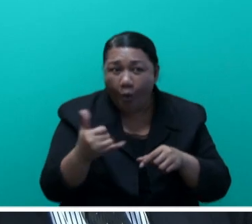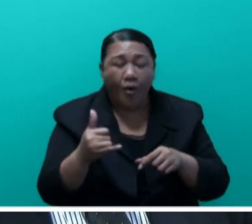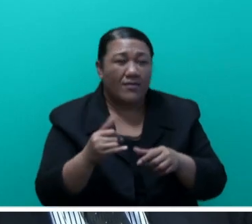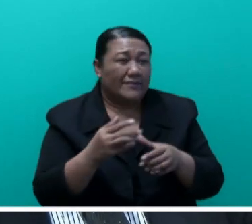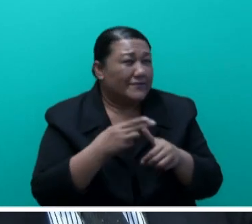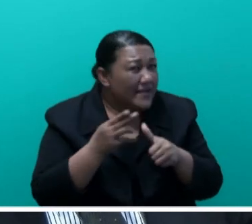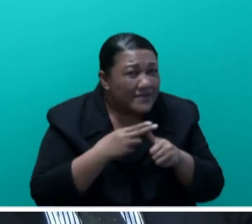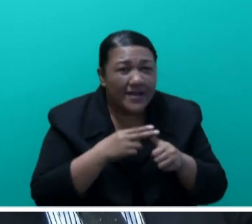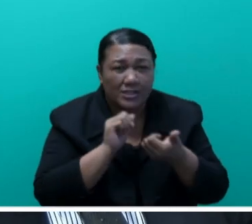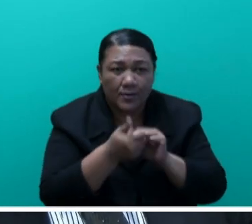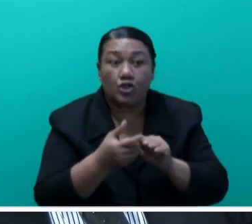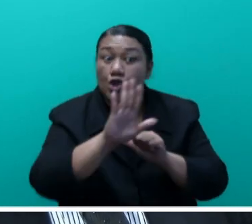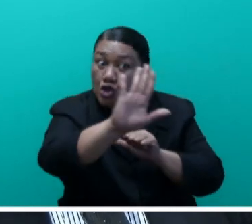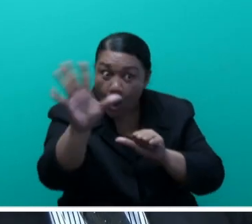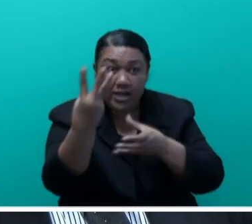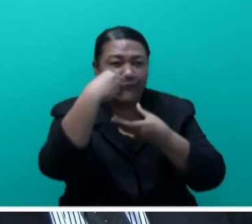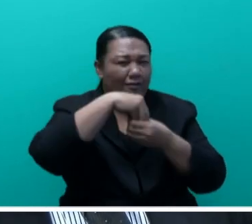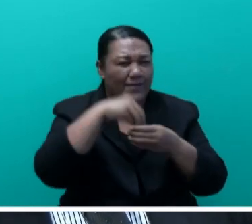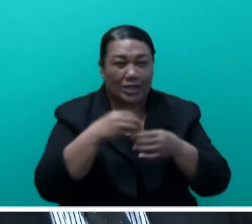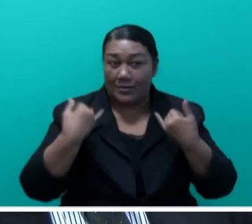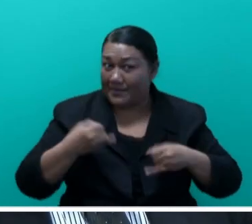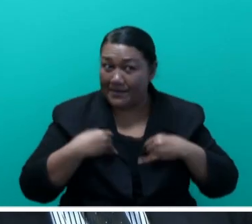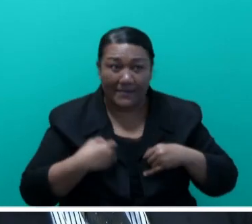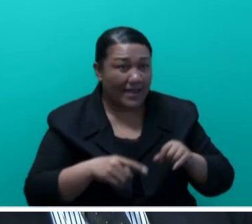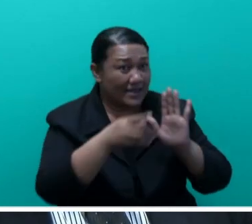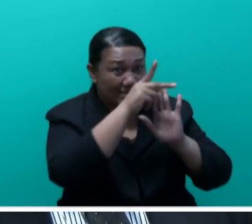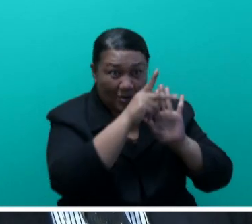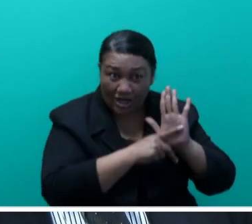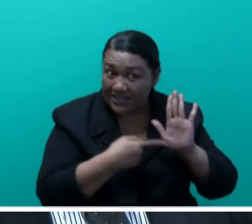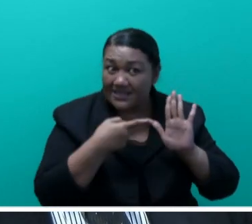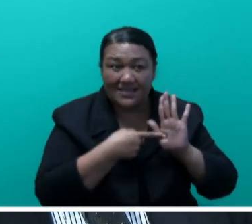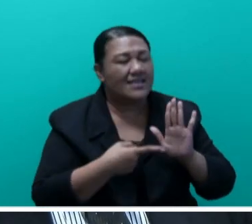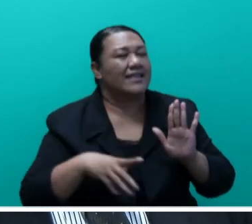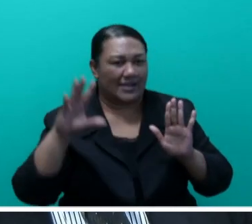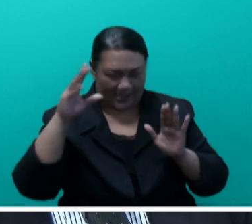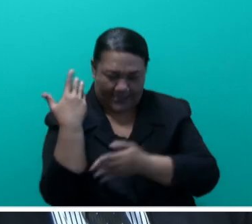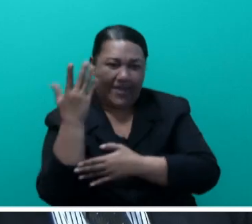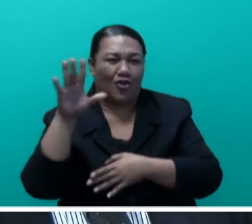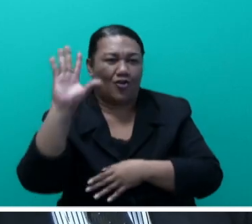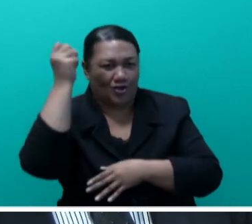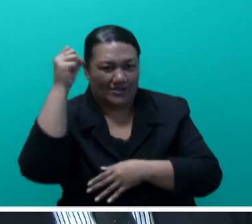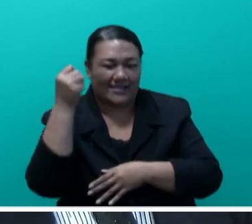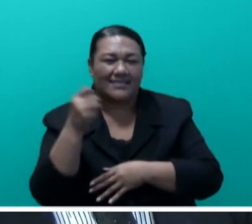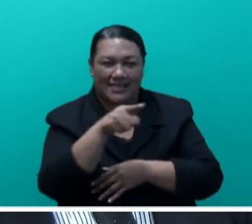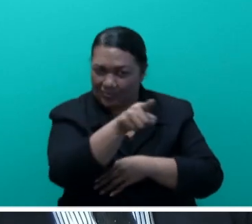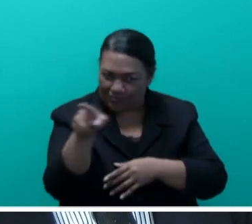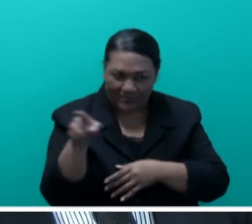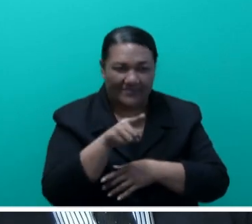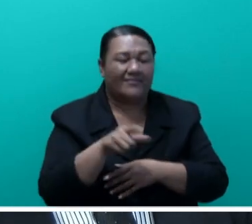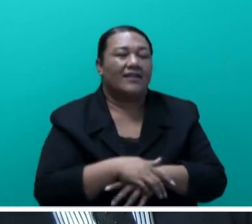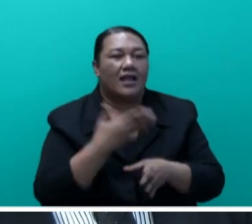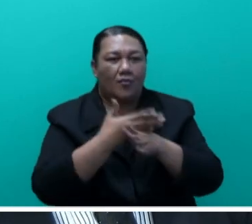Your involvement is crucial to the success of this policy. In conclusion, Mr. Speaker, sir,